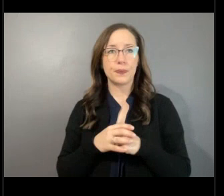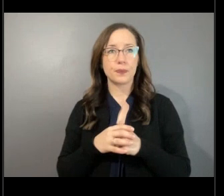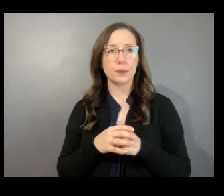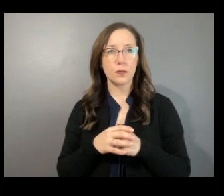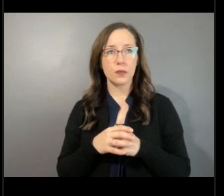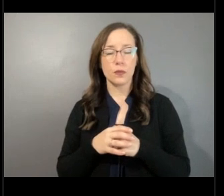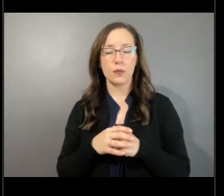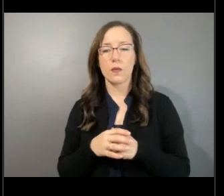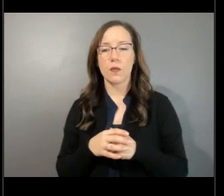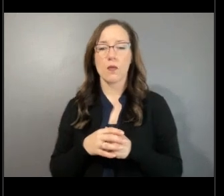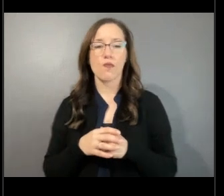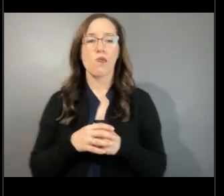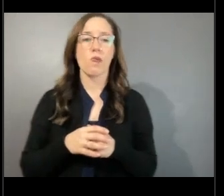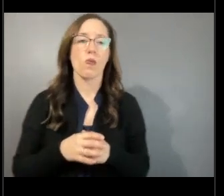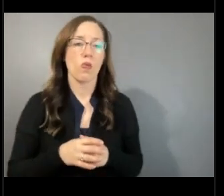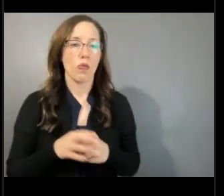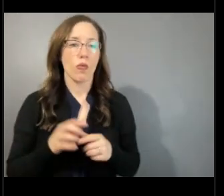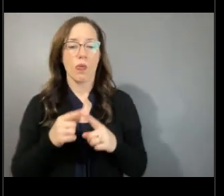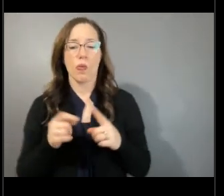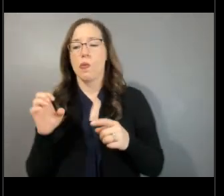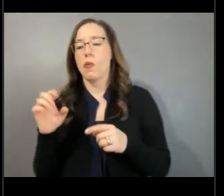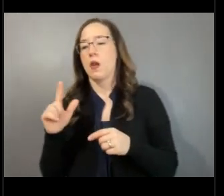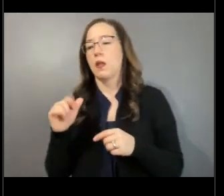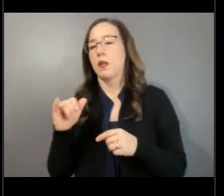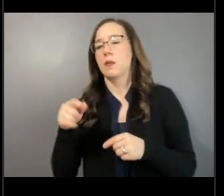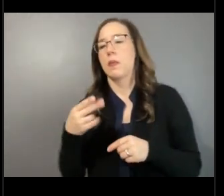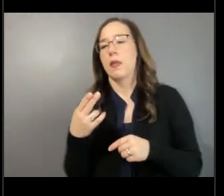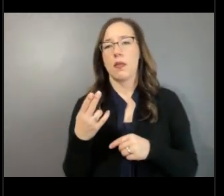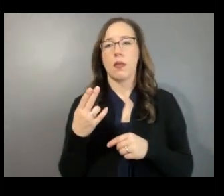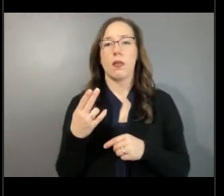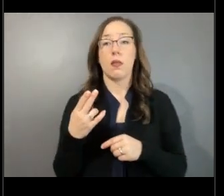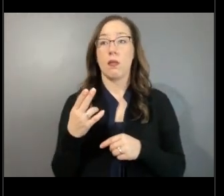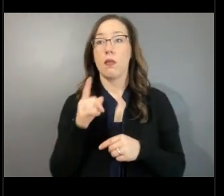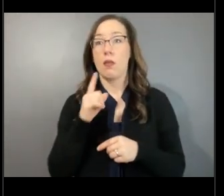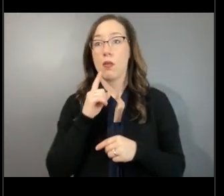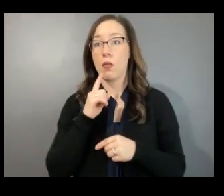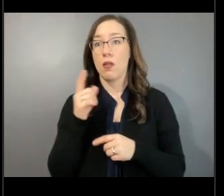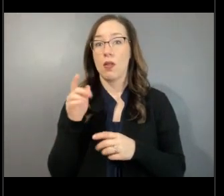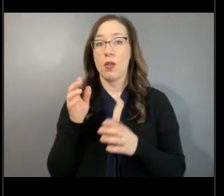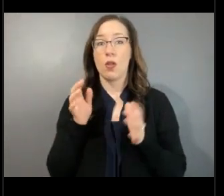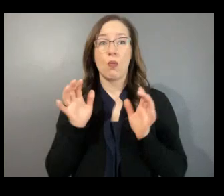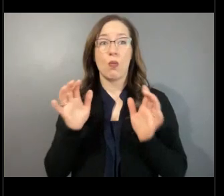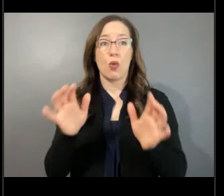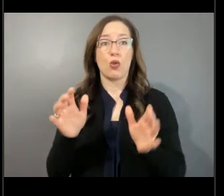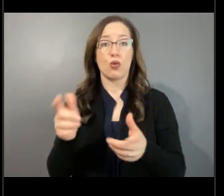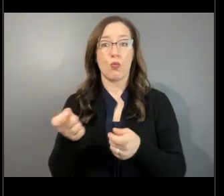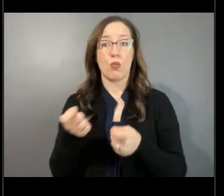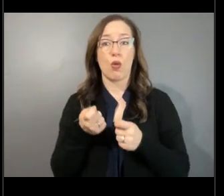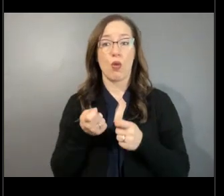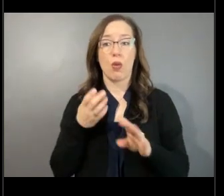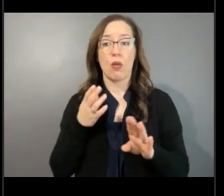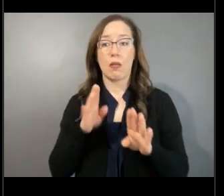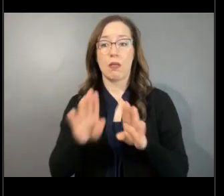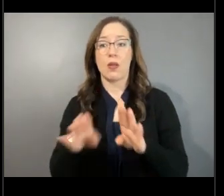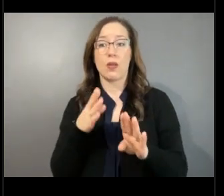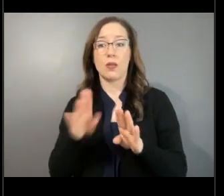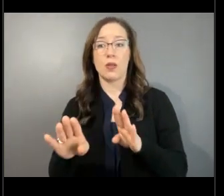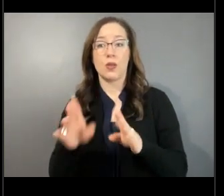is from Elizabeth. Are the push-pull clearances at doors to